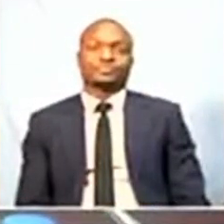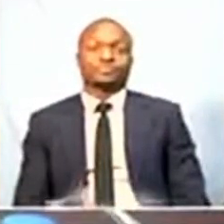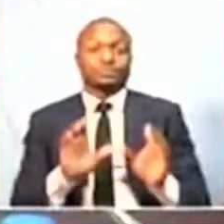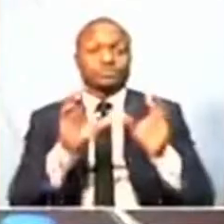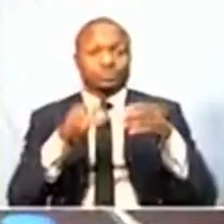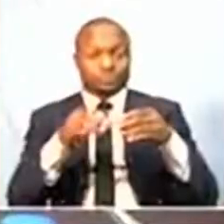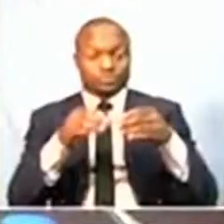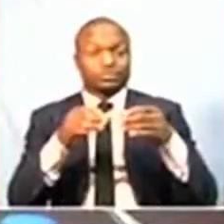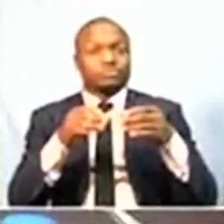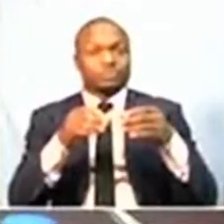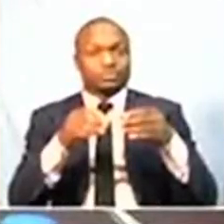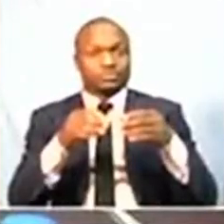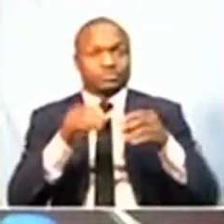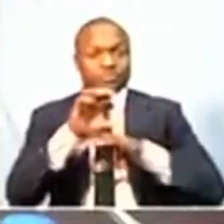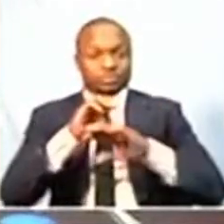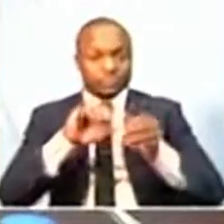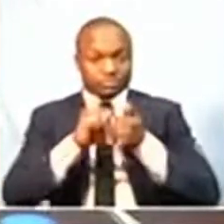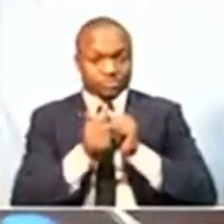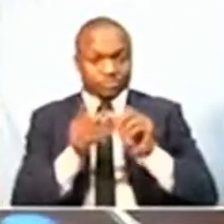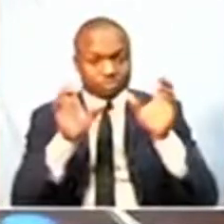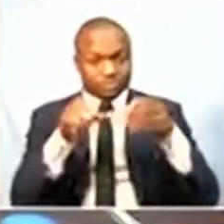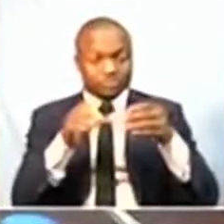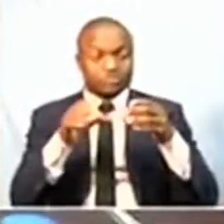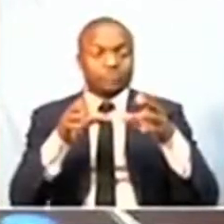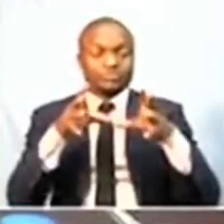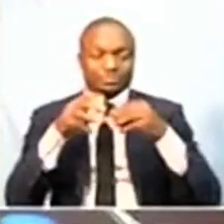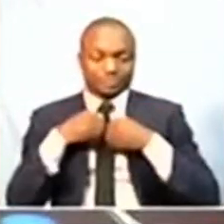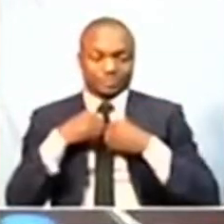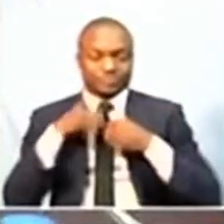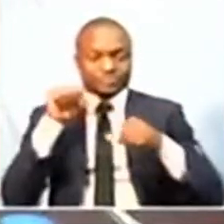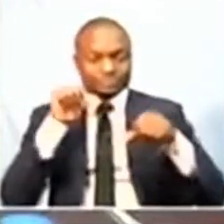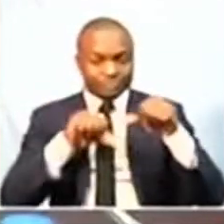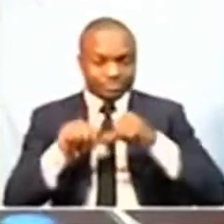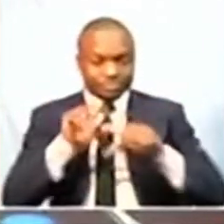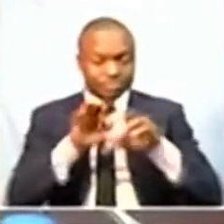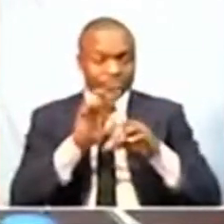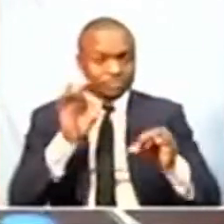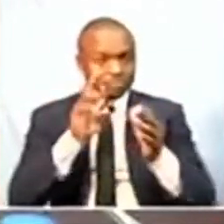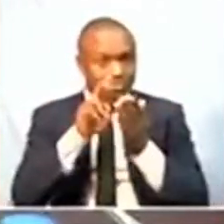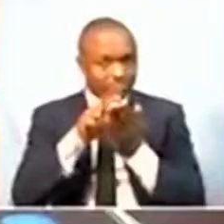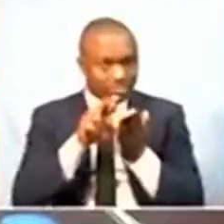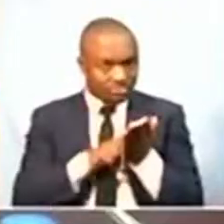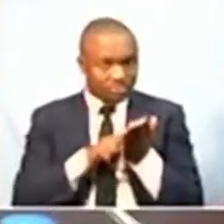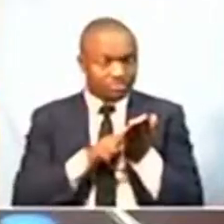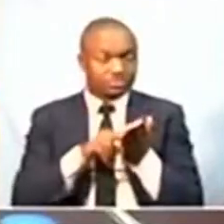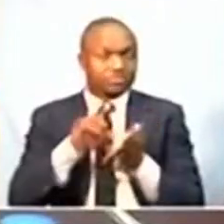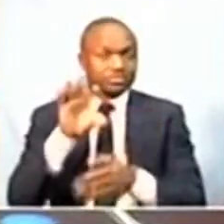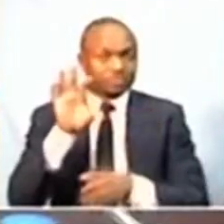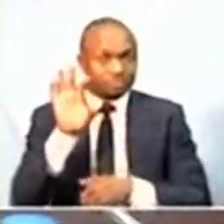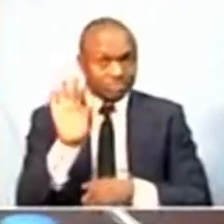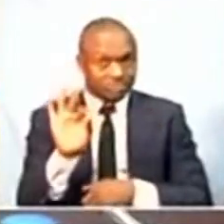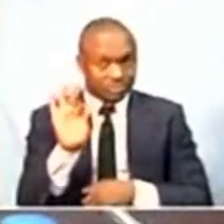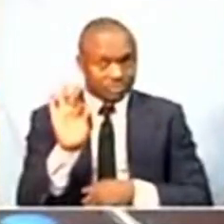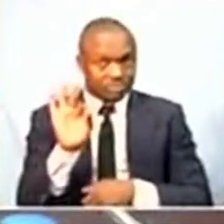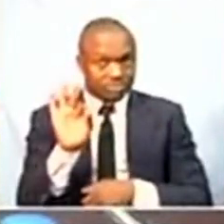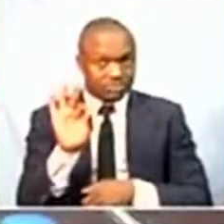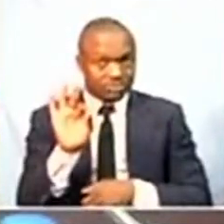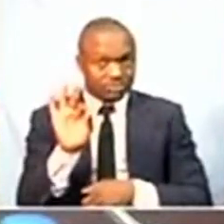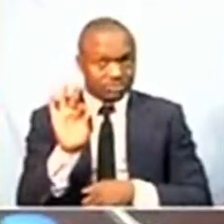Council wishes, cause of the query, Chair, Council wishes to acknowledge the auditor's finding and report that 9 work